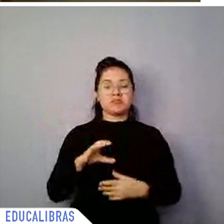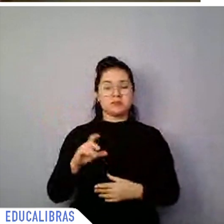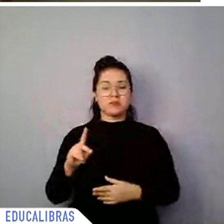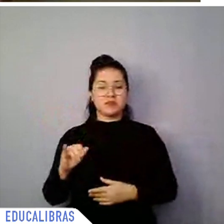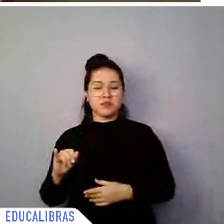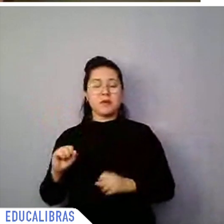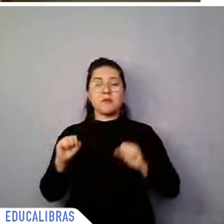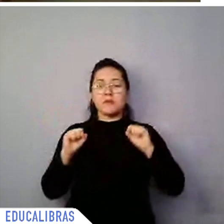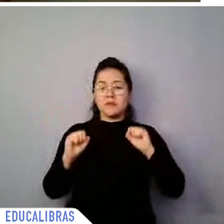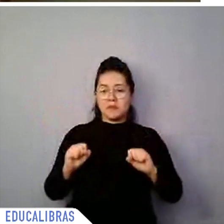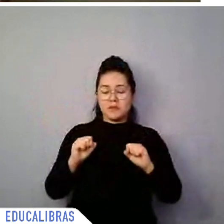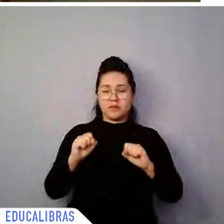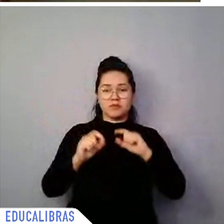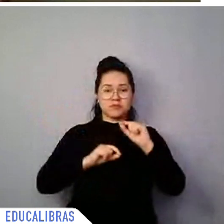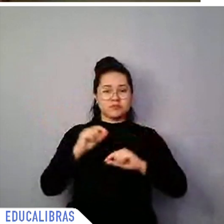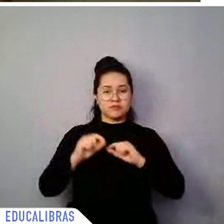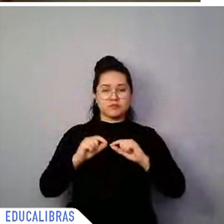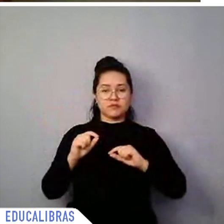the solution to the problem,